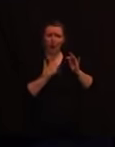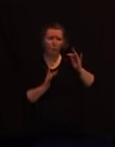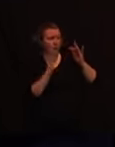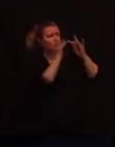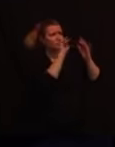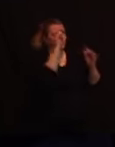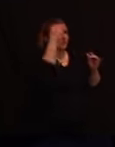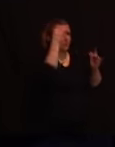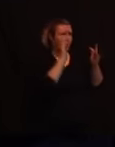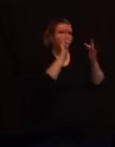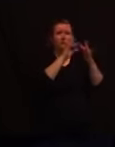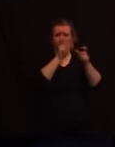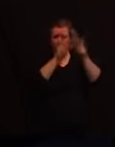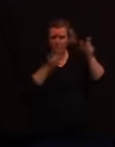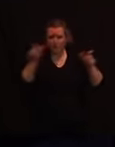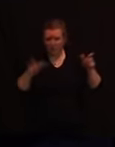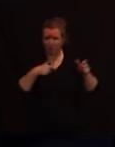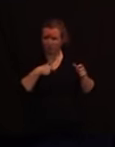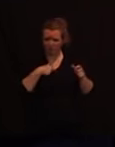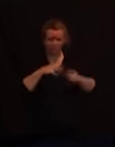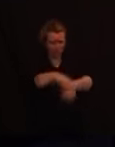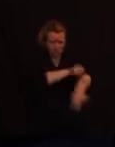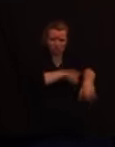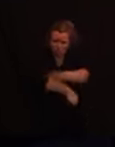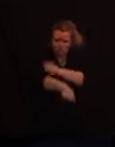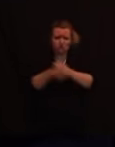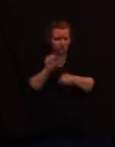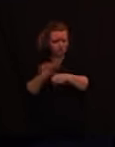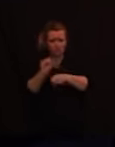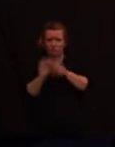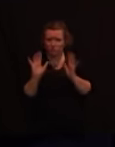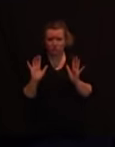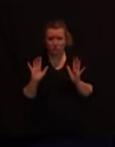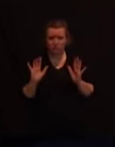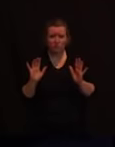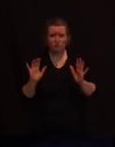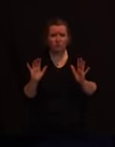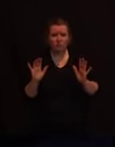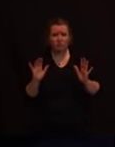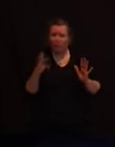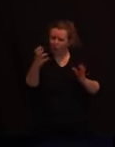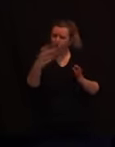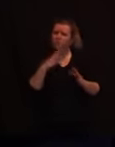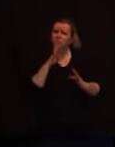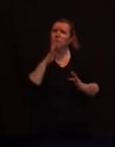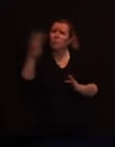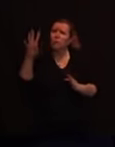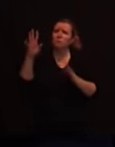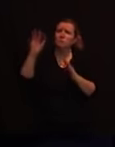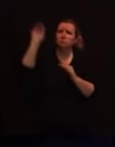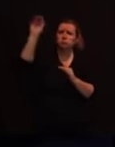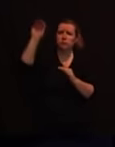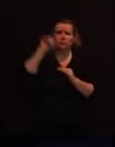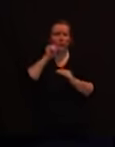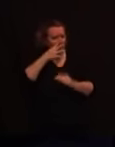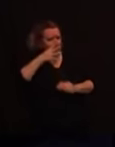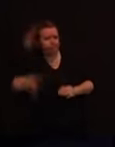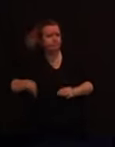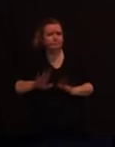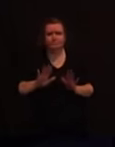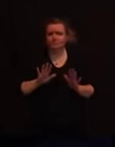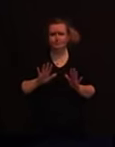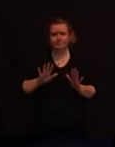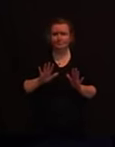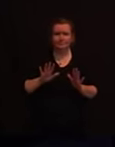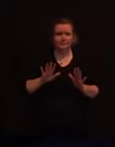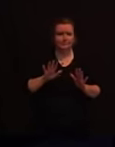up to try to make sure that you have a voice and you have what you need. We're not just talking about the health concerns about the